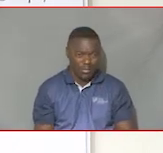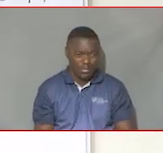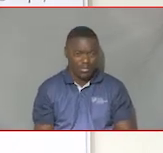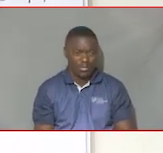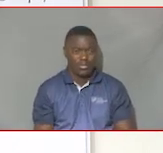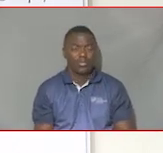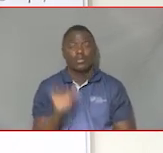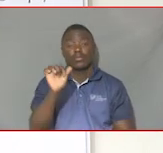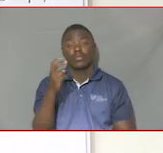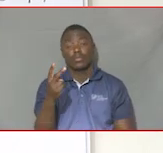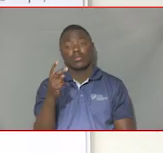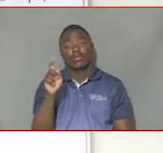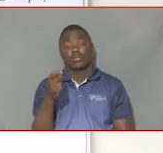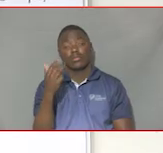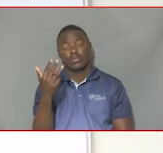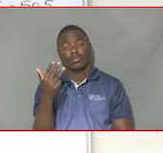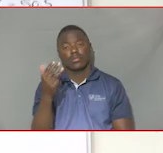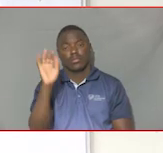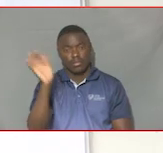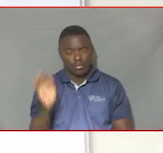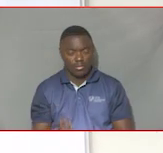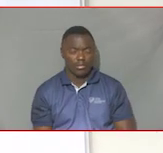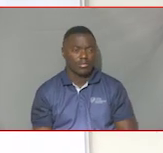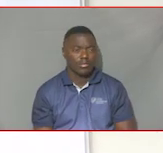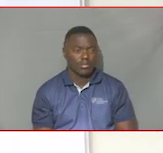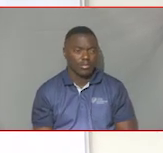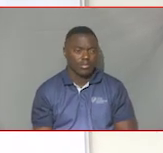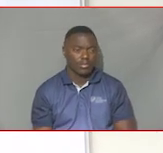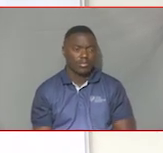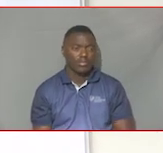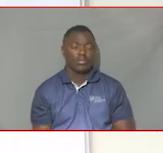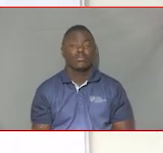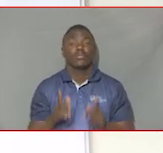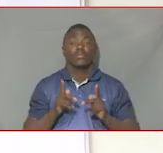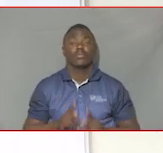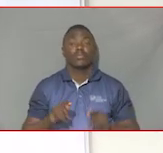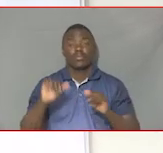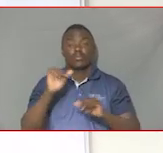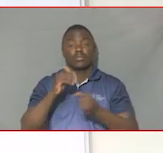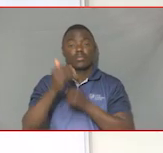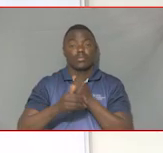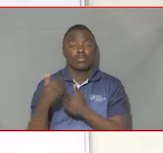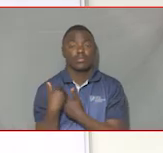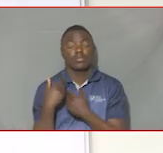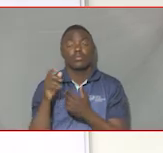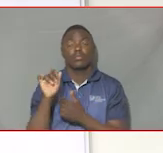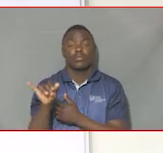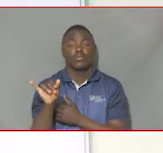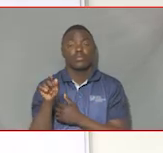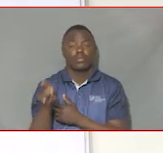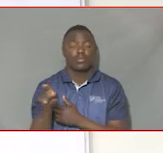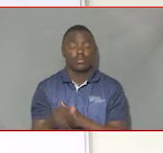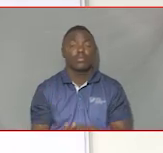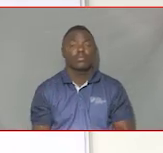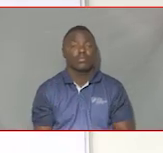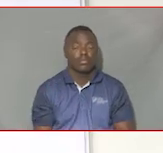get 72,29%. So predict the physical science mark. Y is a physical science mark.